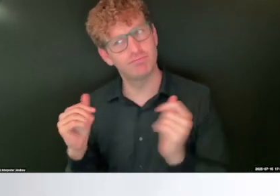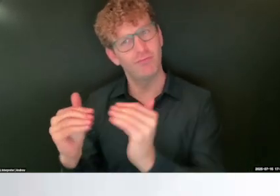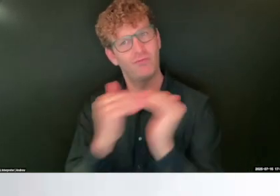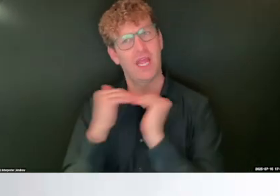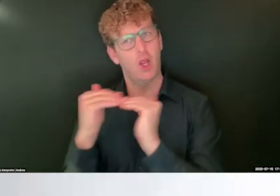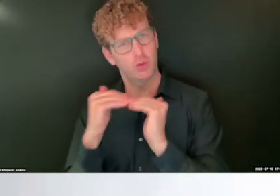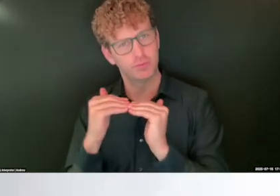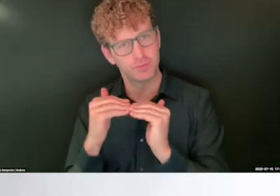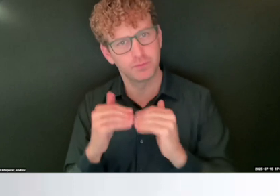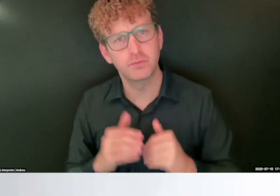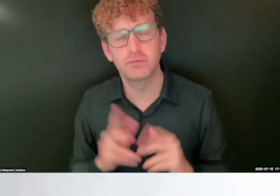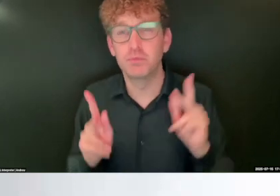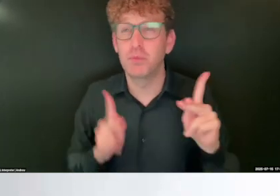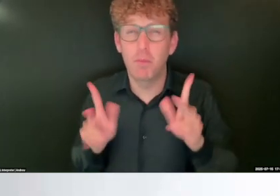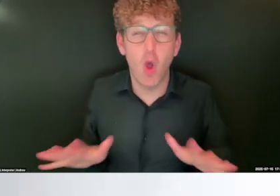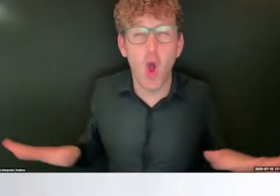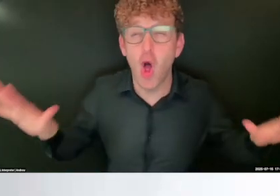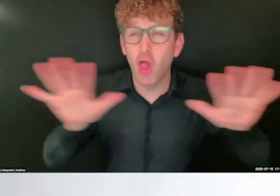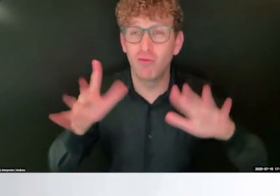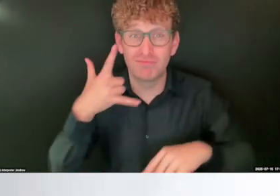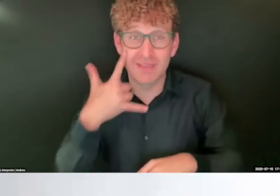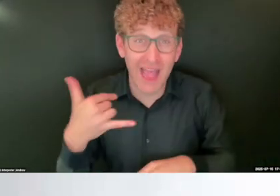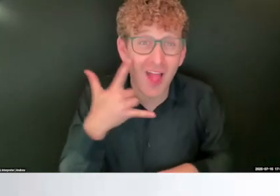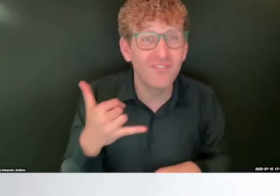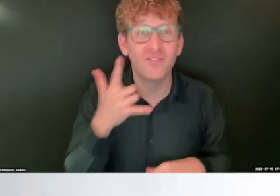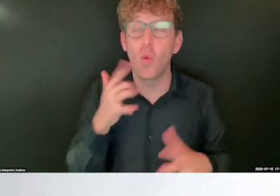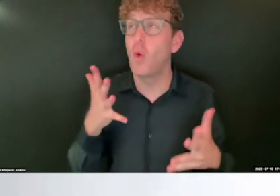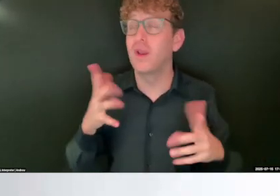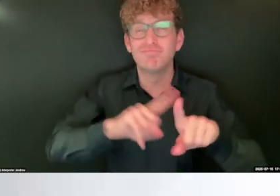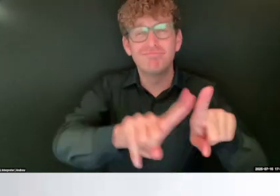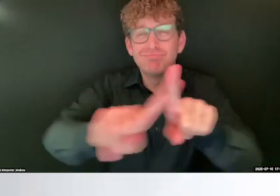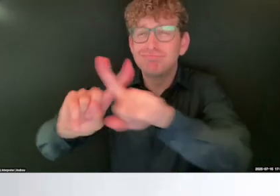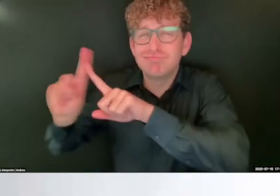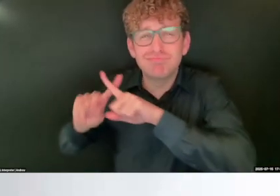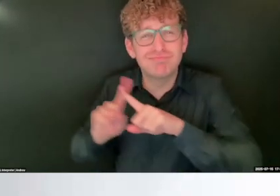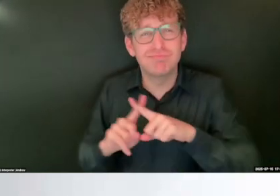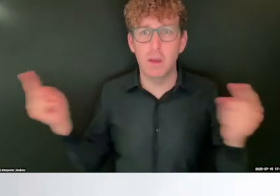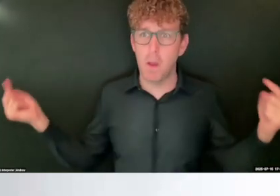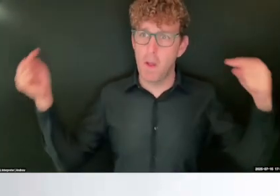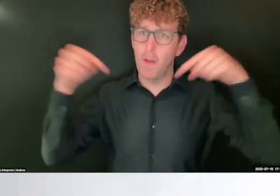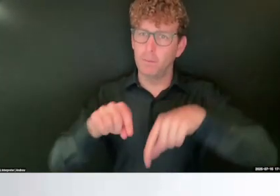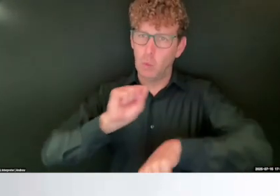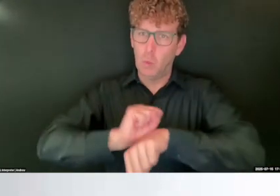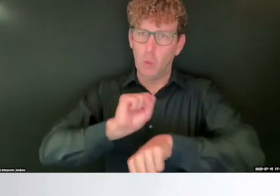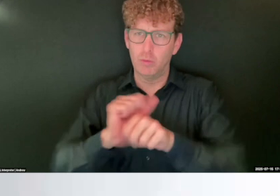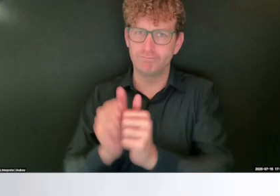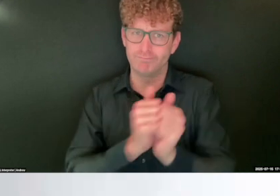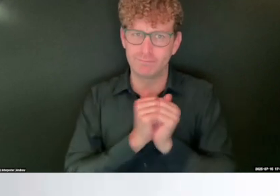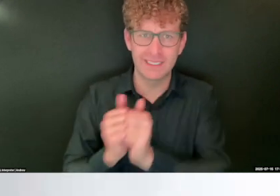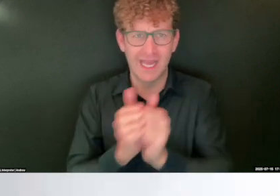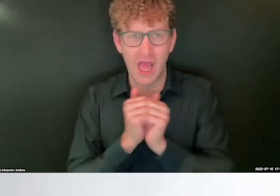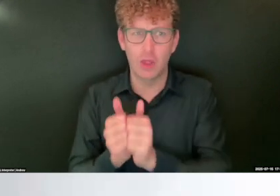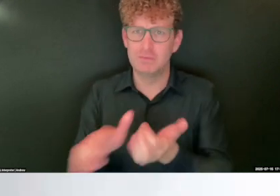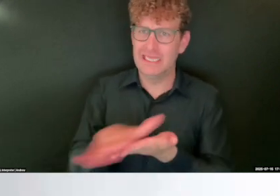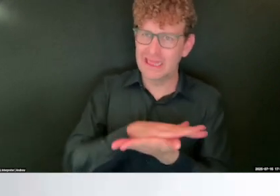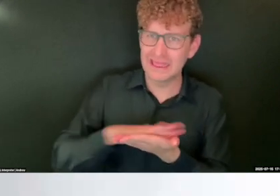over California and from all walks of life are here to work together on the clean transportation incentives.